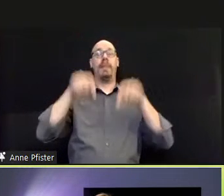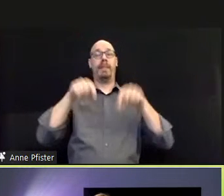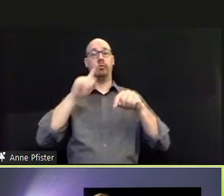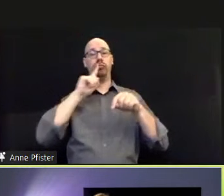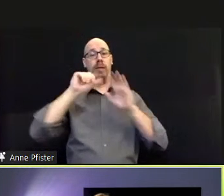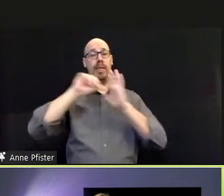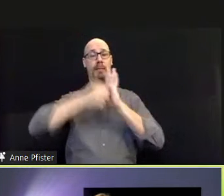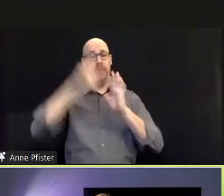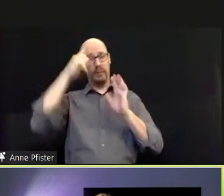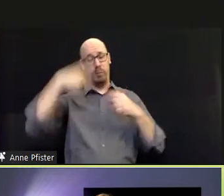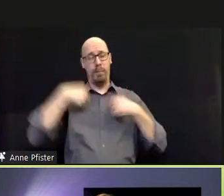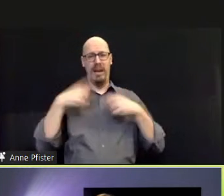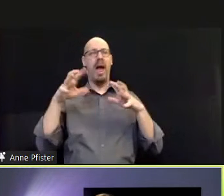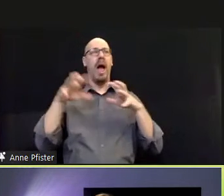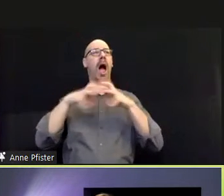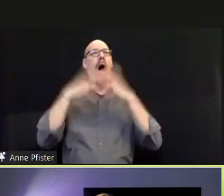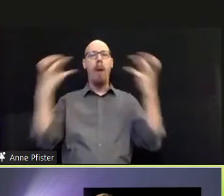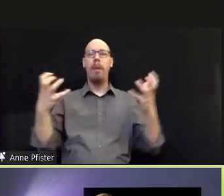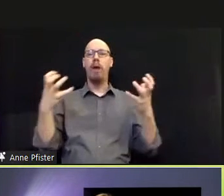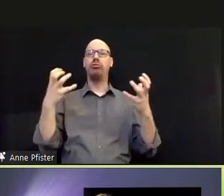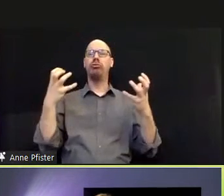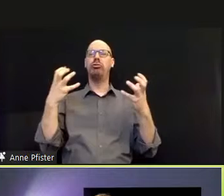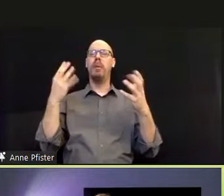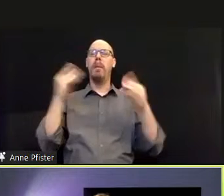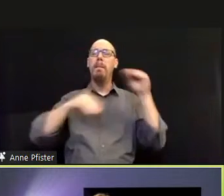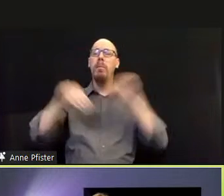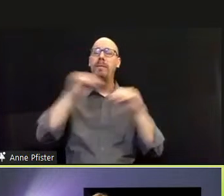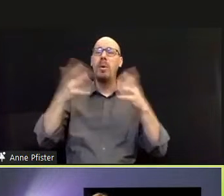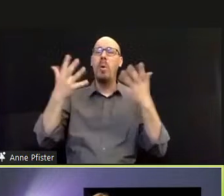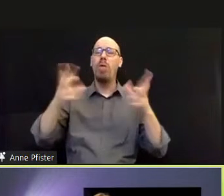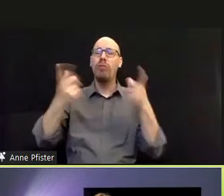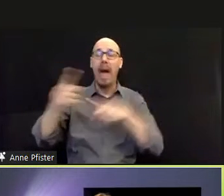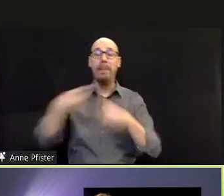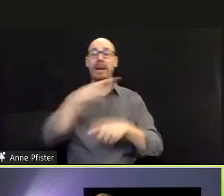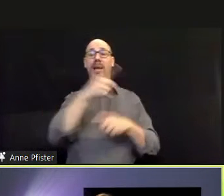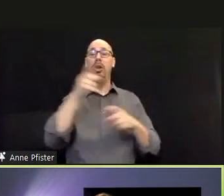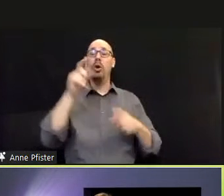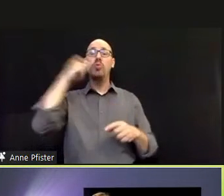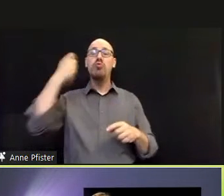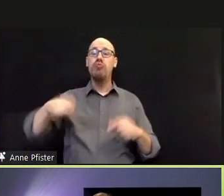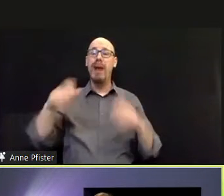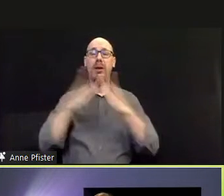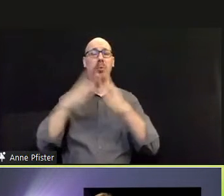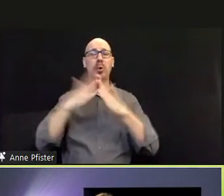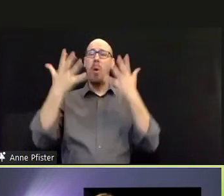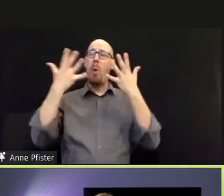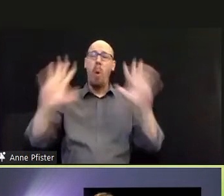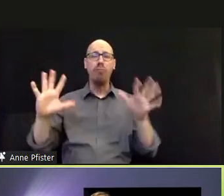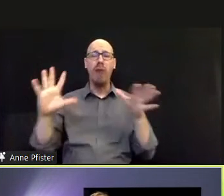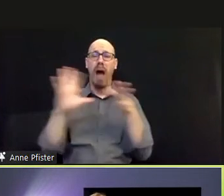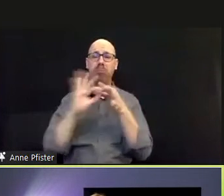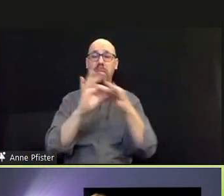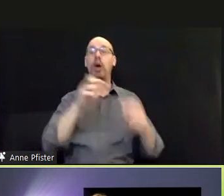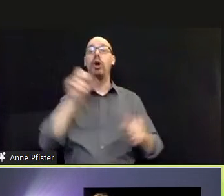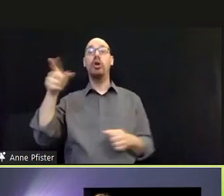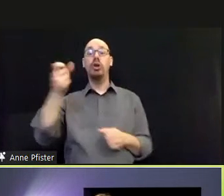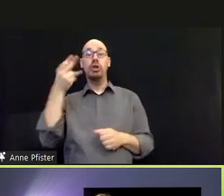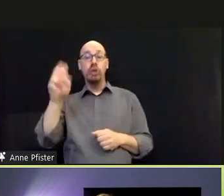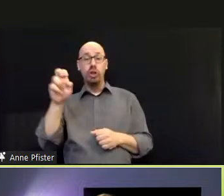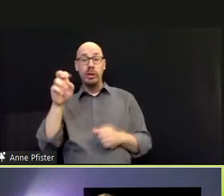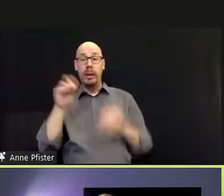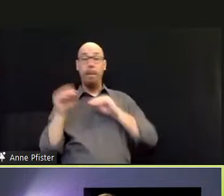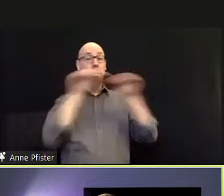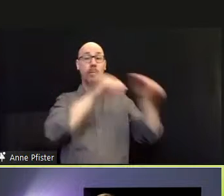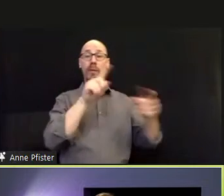much movement there already was, how independently the Ukrainian community was already making connections. She moved to Italy because she had connections in